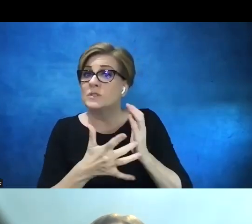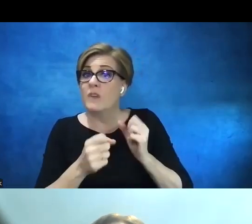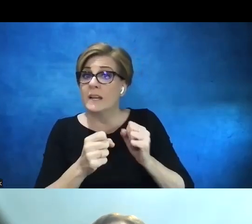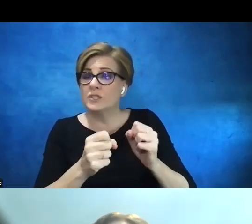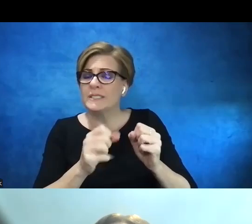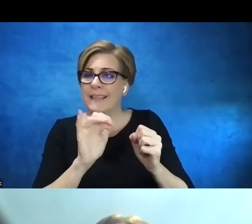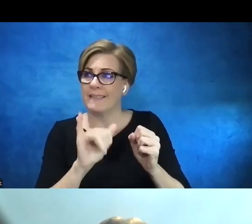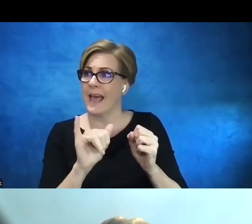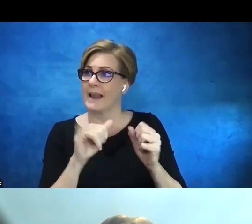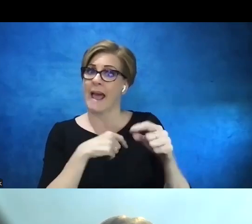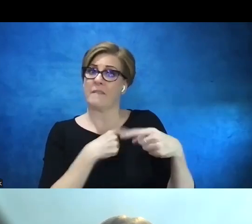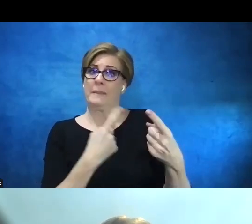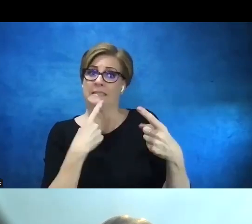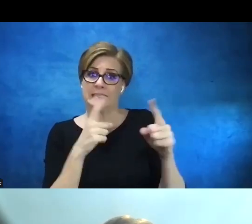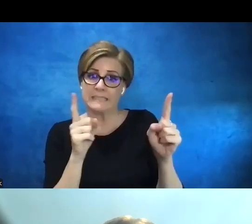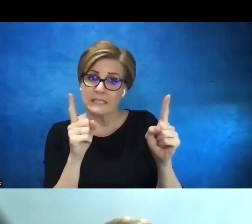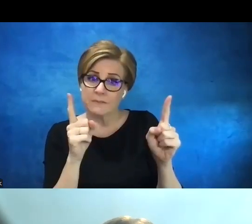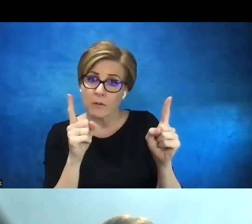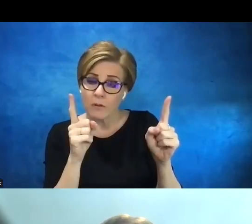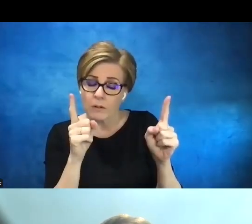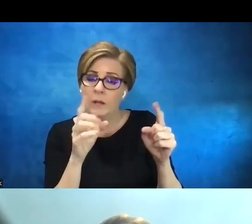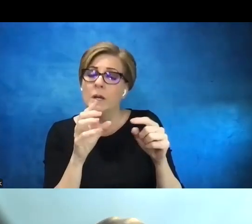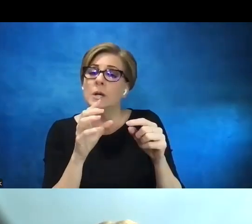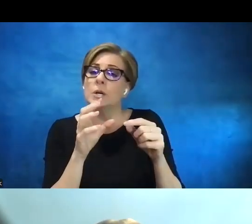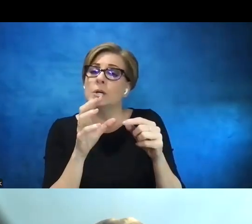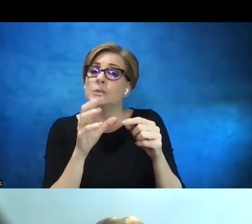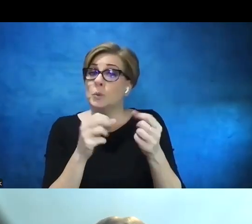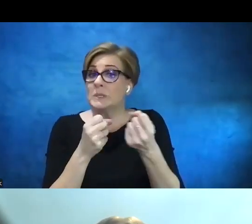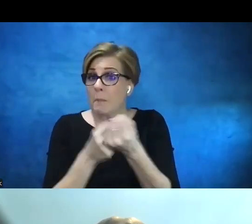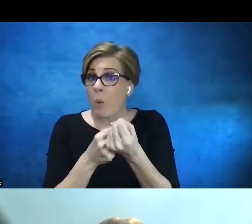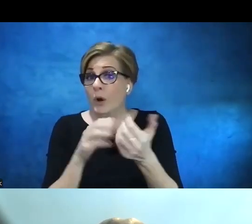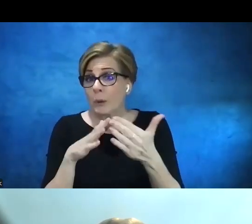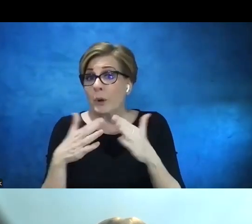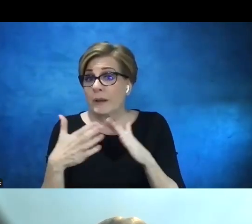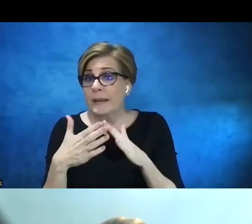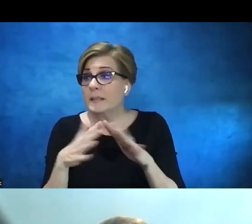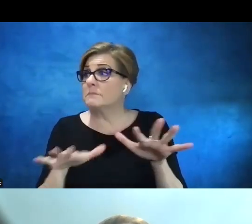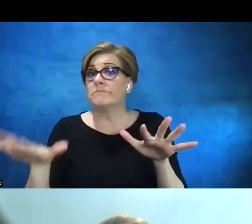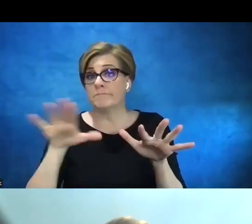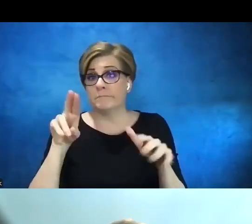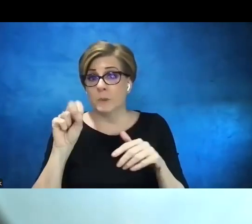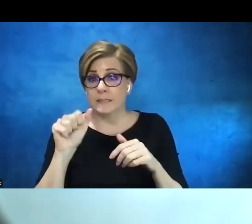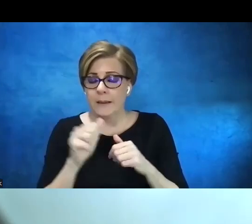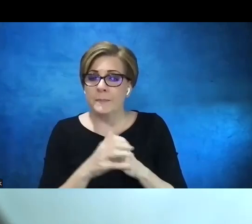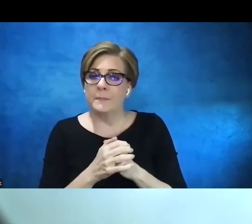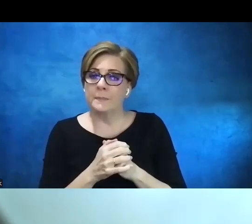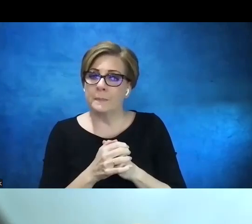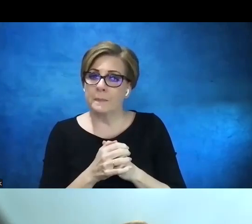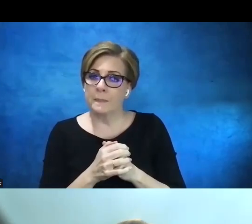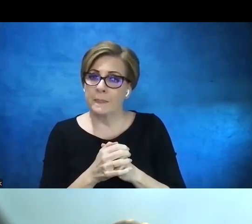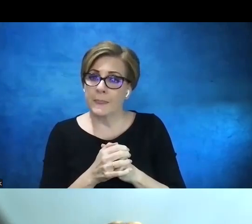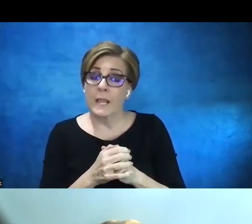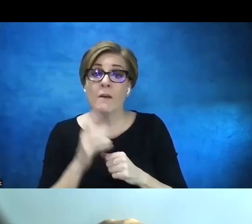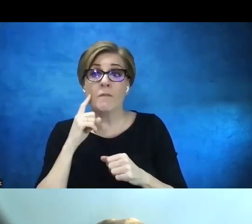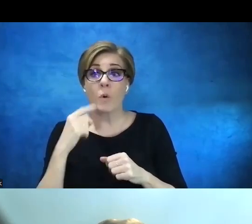really successful in helping to support communities across the nation. So I think for